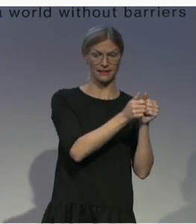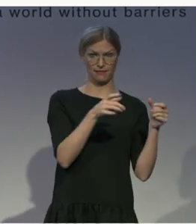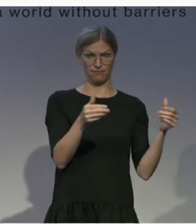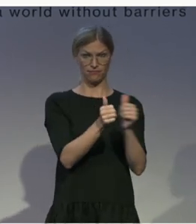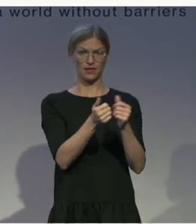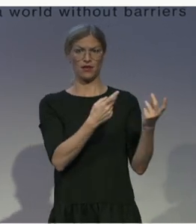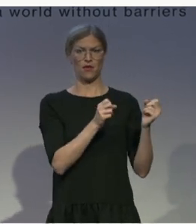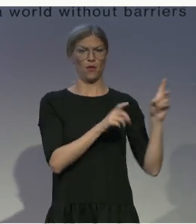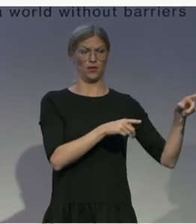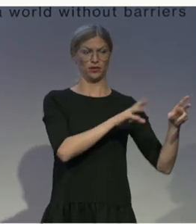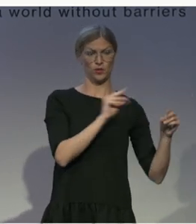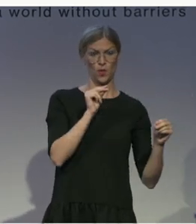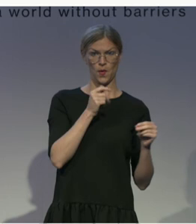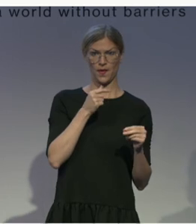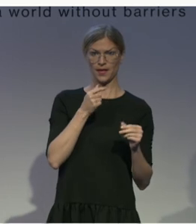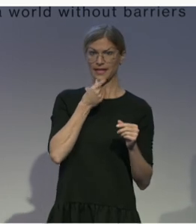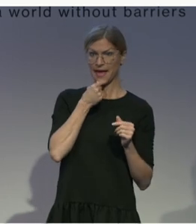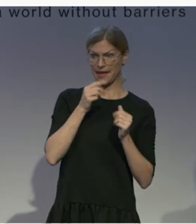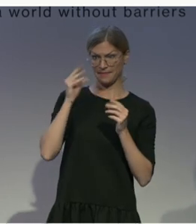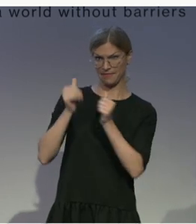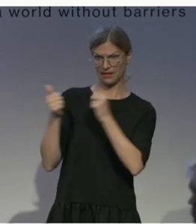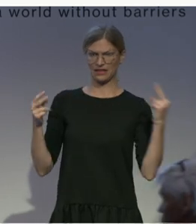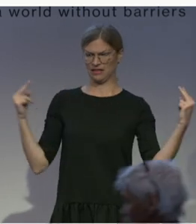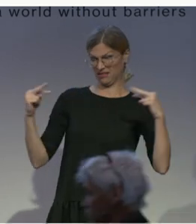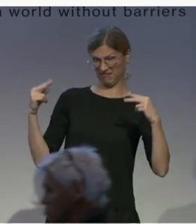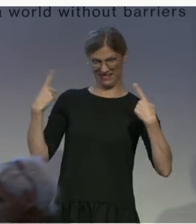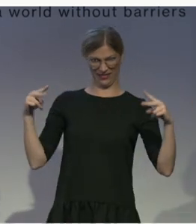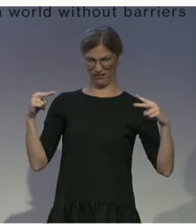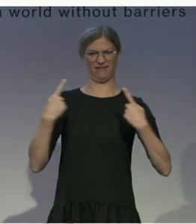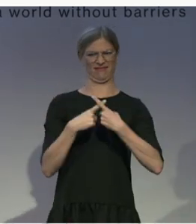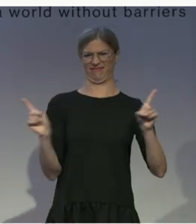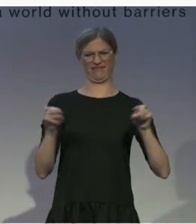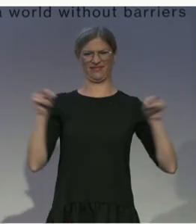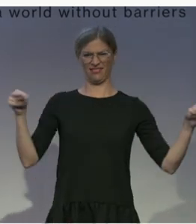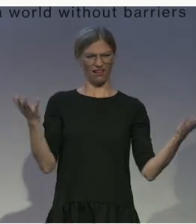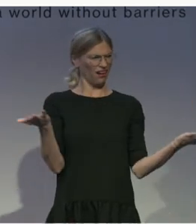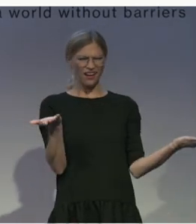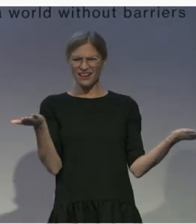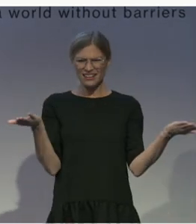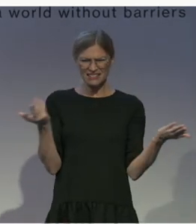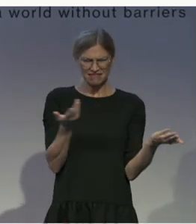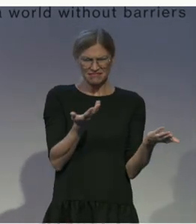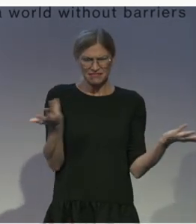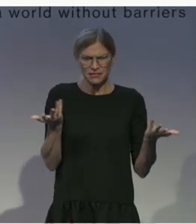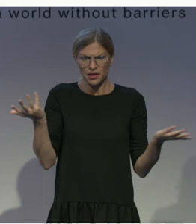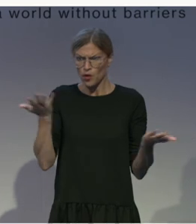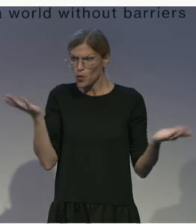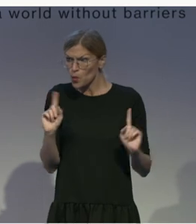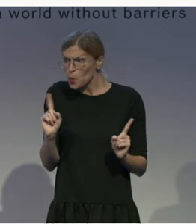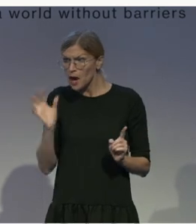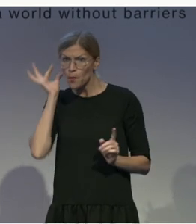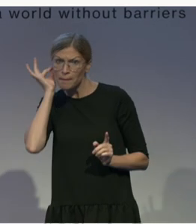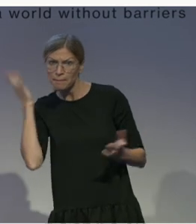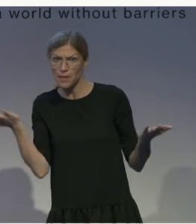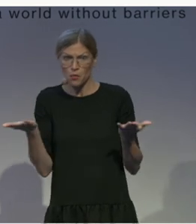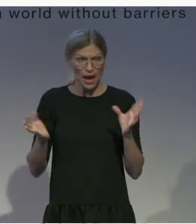people from the LGBT community. Everyone would be outraged. Everyone would be, where are the women? Where are the representatives